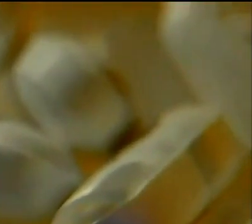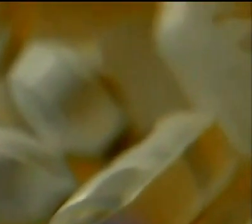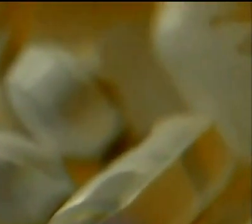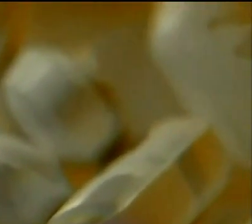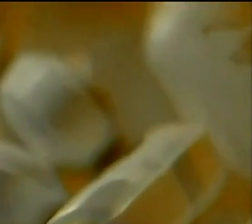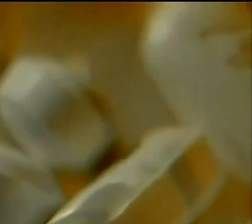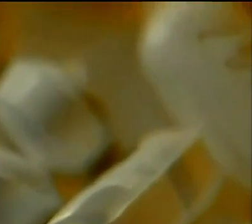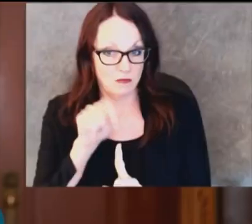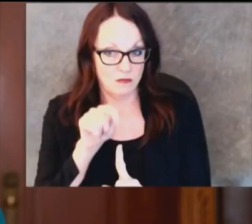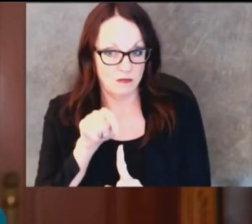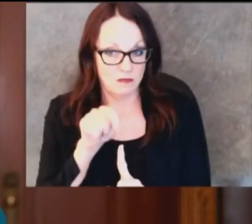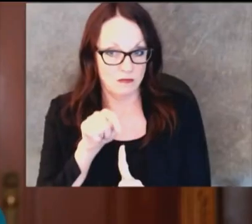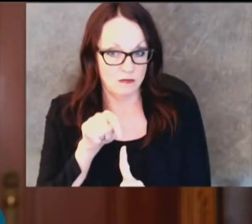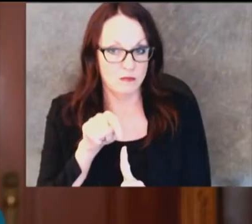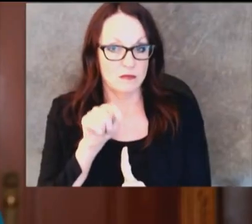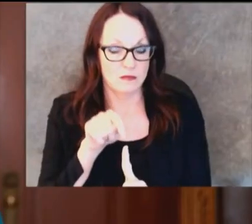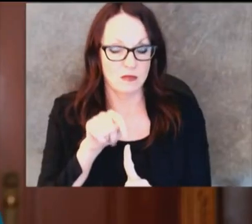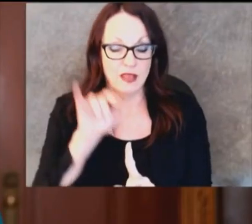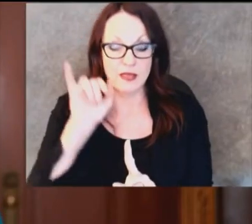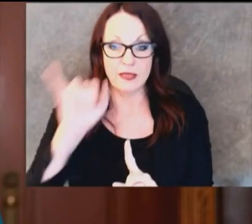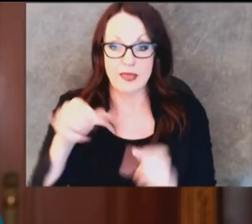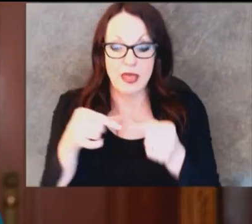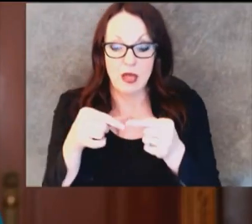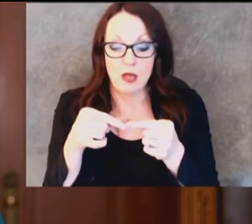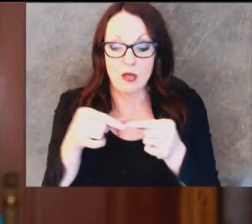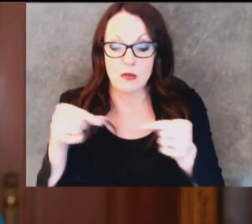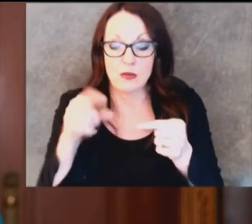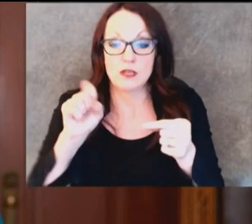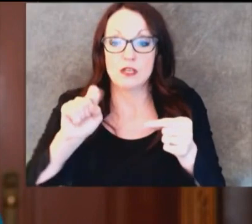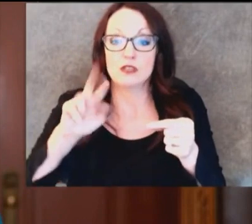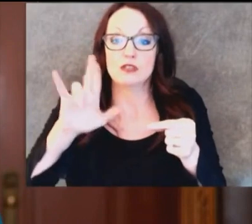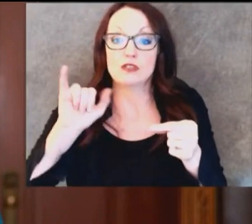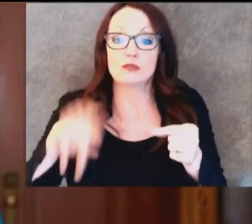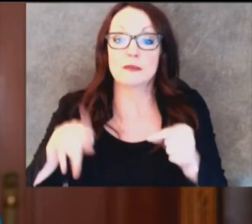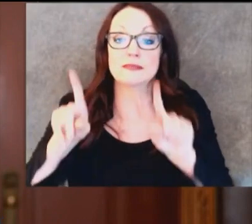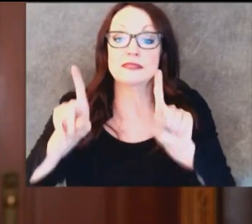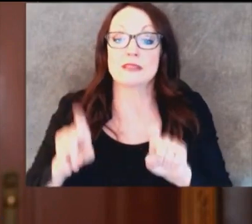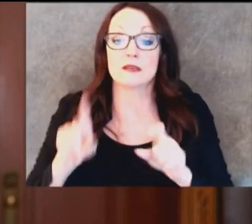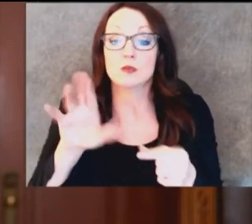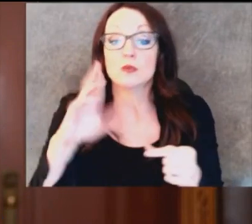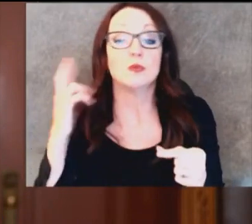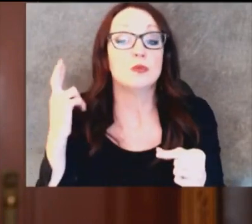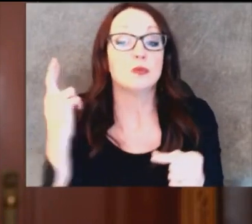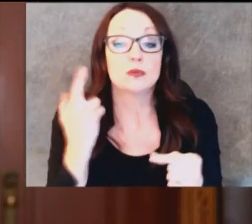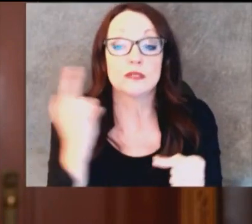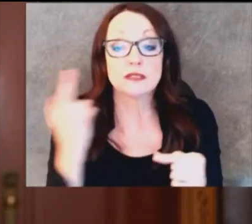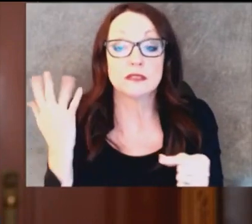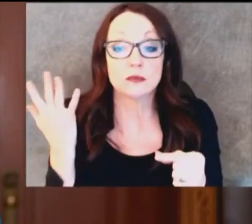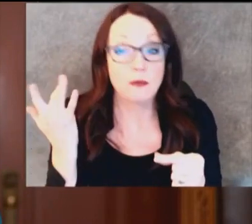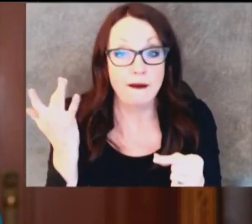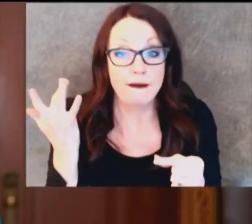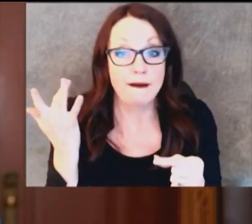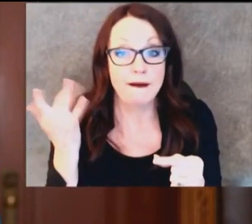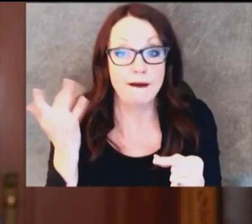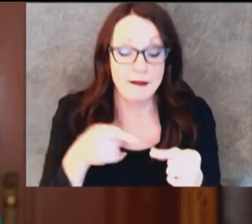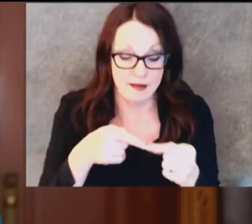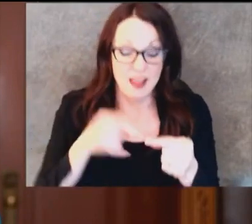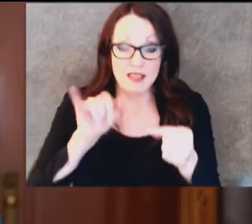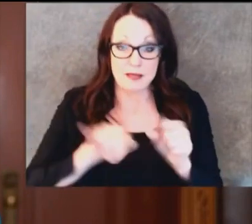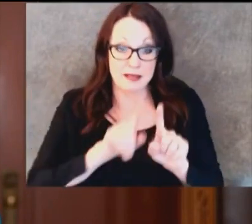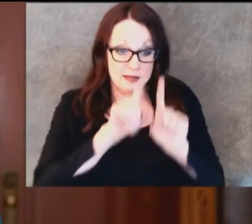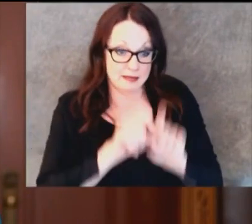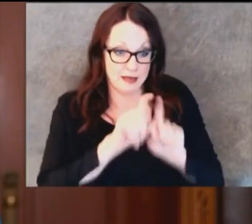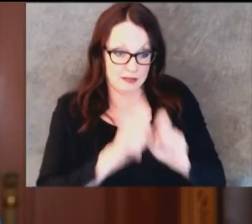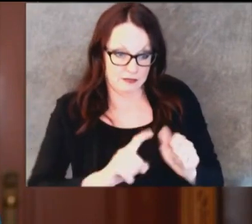centers. So our medication-assisted treatment program, the room and board costs for residential substance use disorder treatment, those are